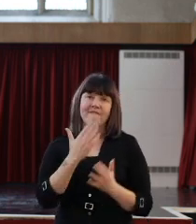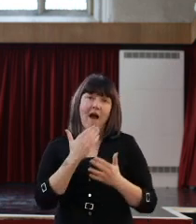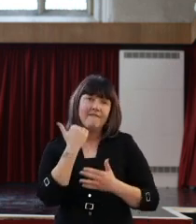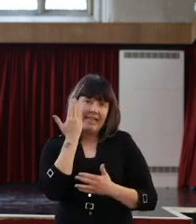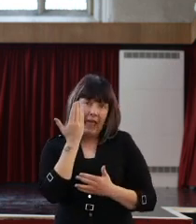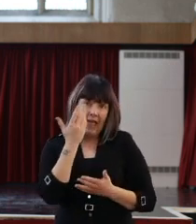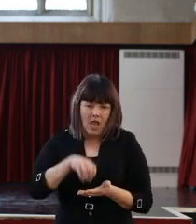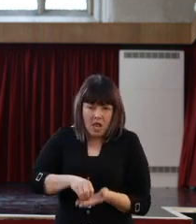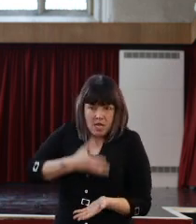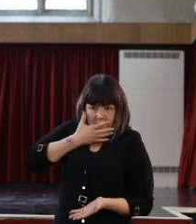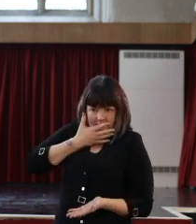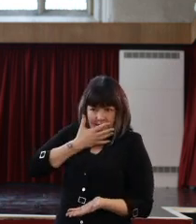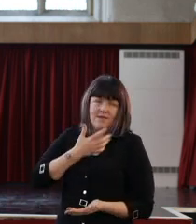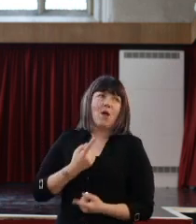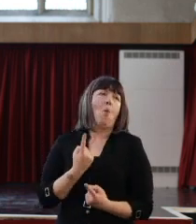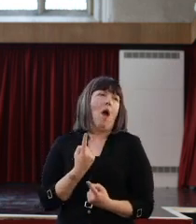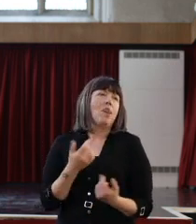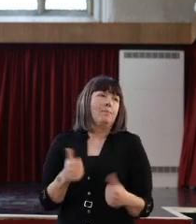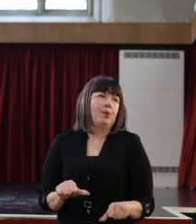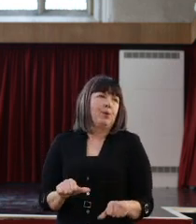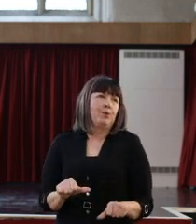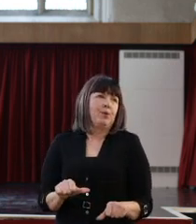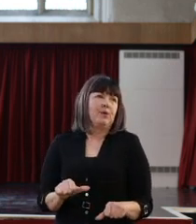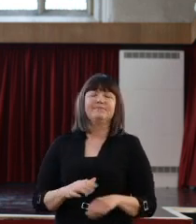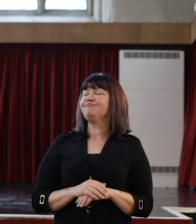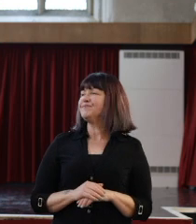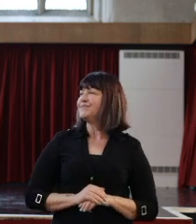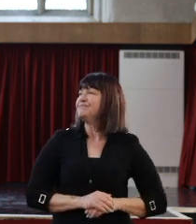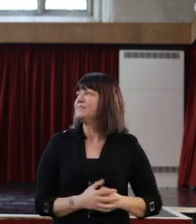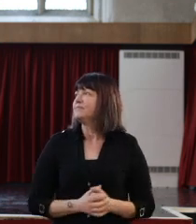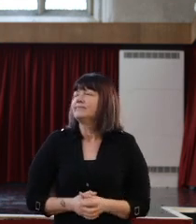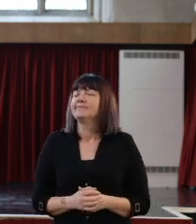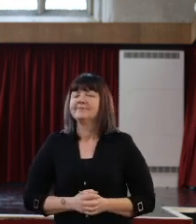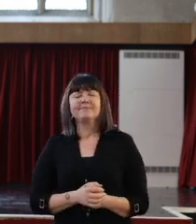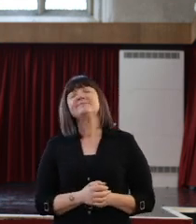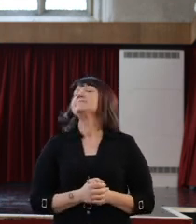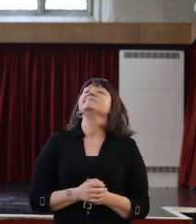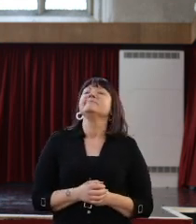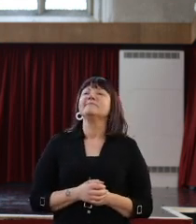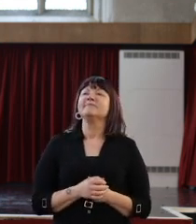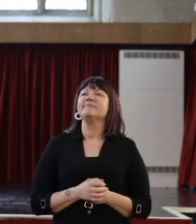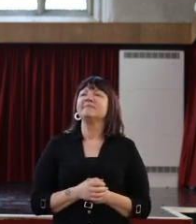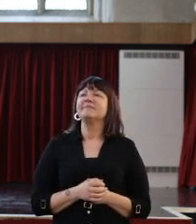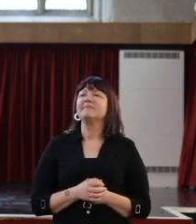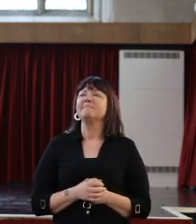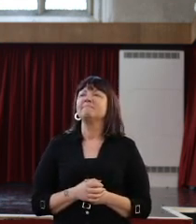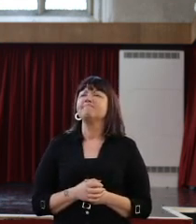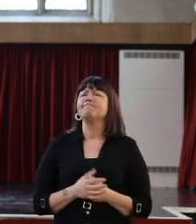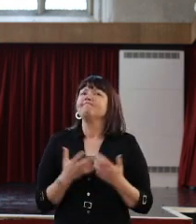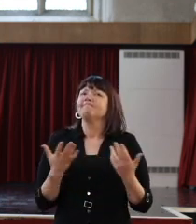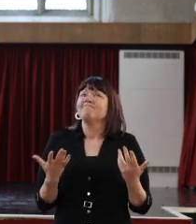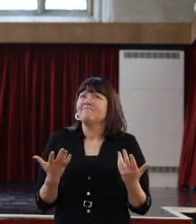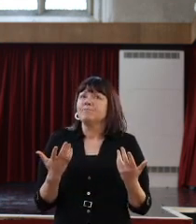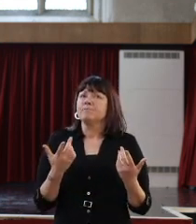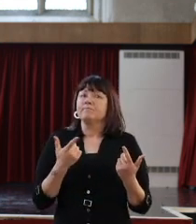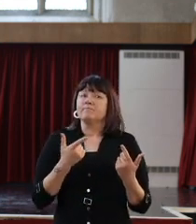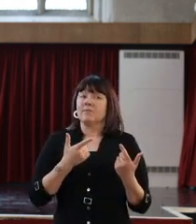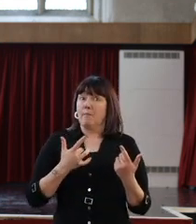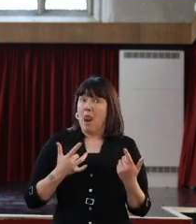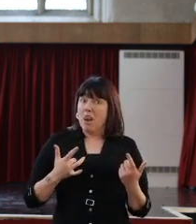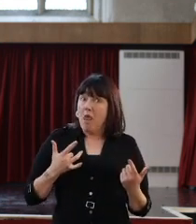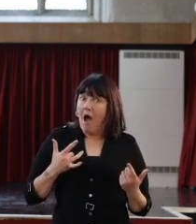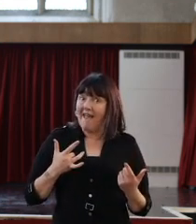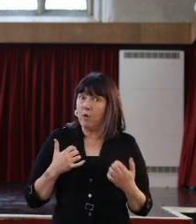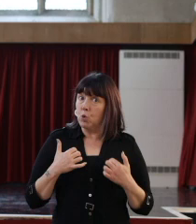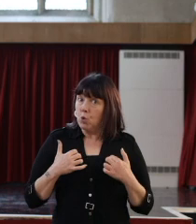I like that joke too. It's a cracking gag. That's a cracking gag. Now, unfortunately, it wasn't the new, loving, exciting life that I was